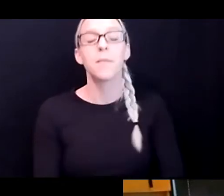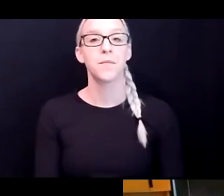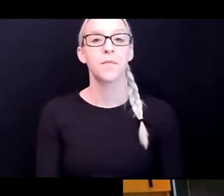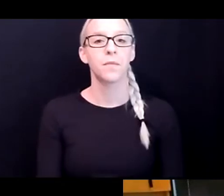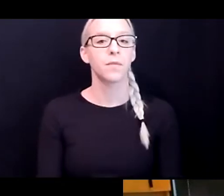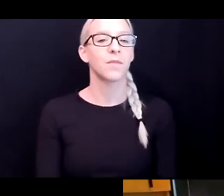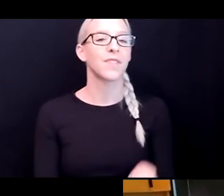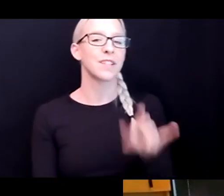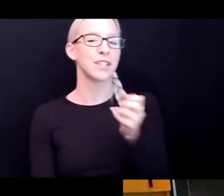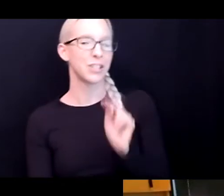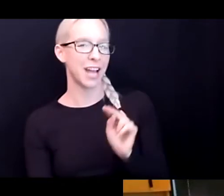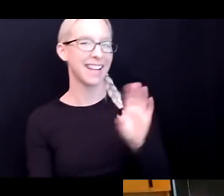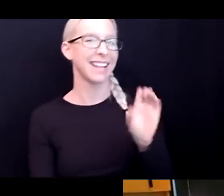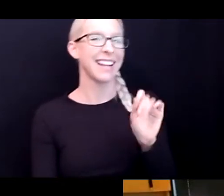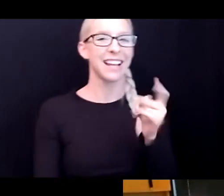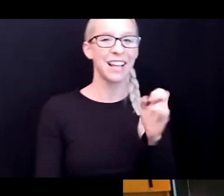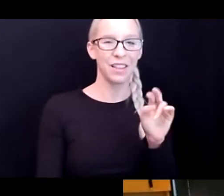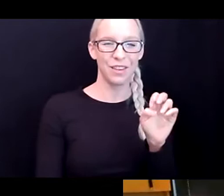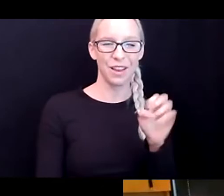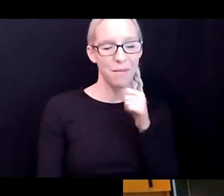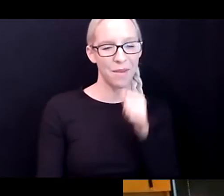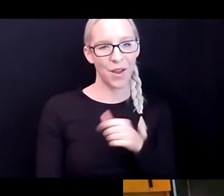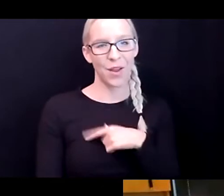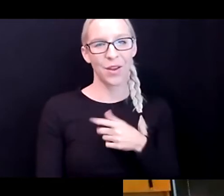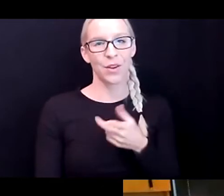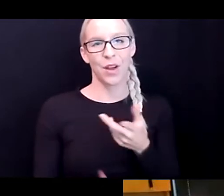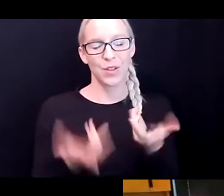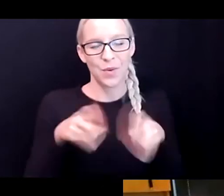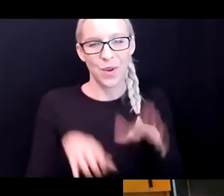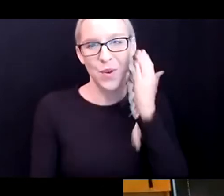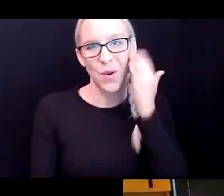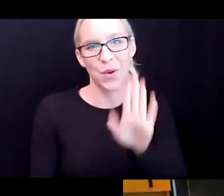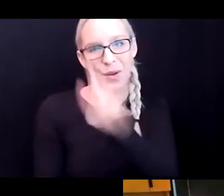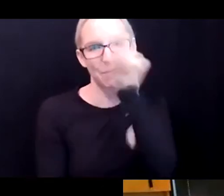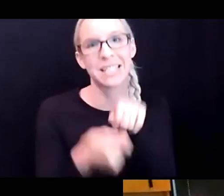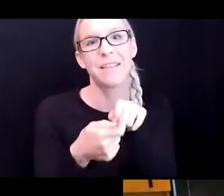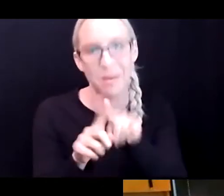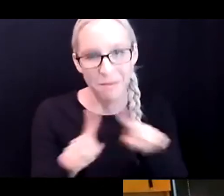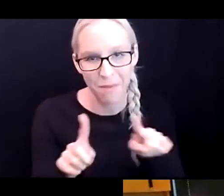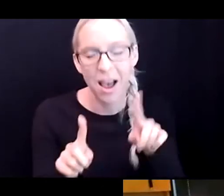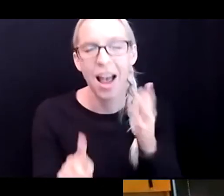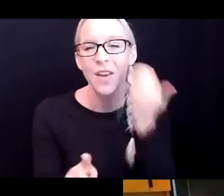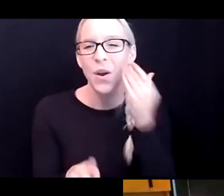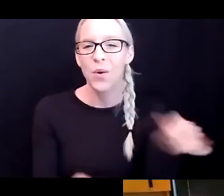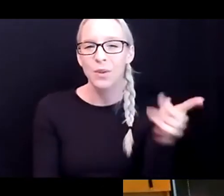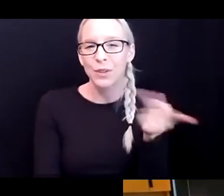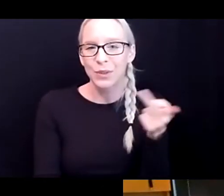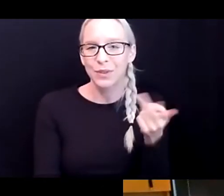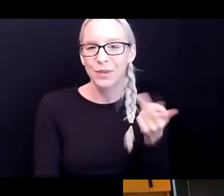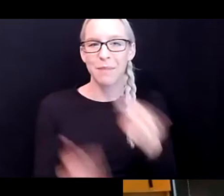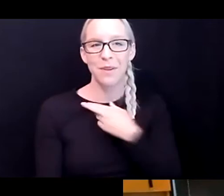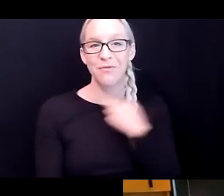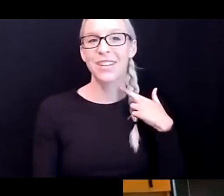your specific breakdown of how you're investing, but my assumption is you're probably doing something a little more risky because you're not using the funds